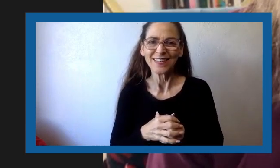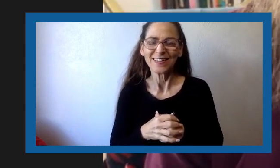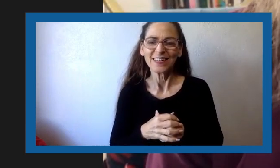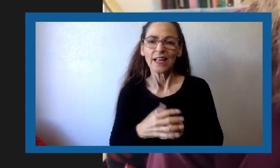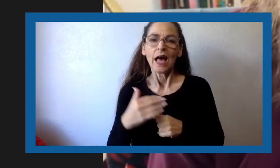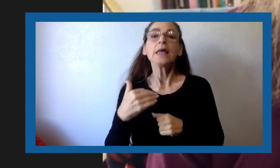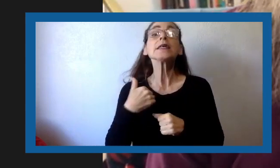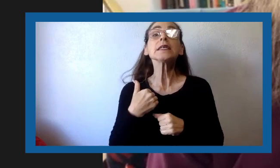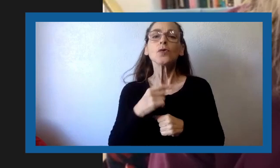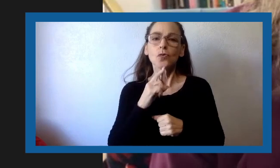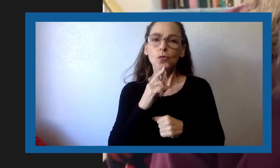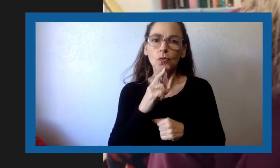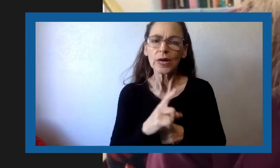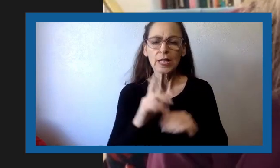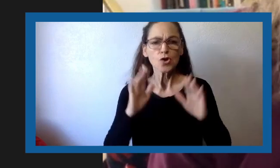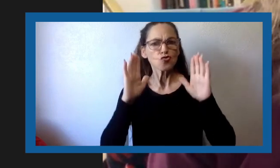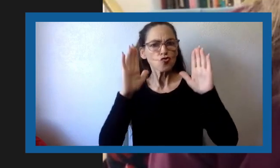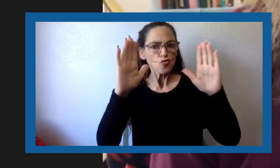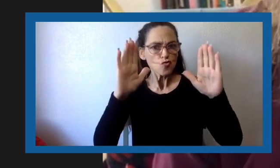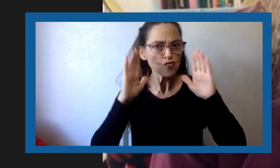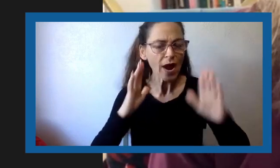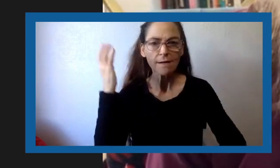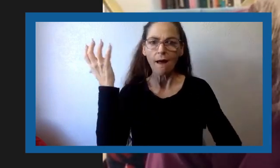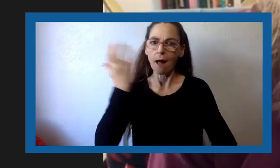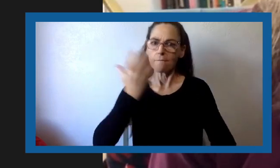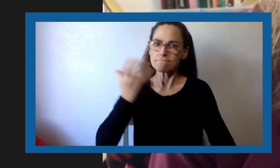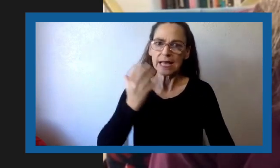We've had some really great, amazing